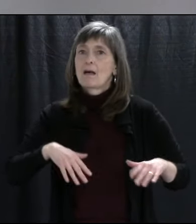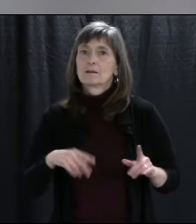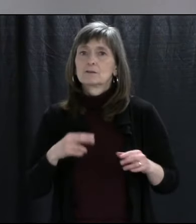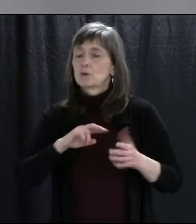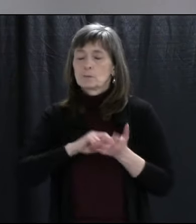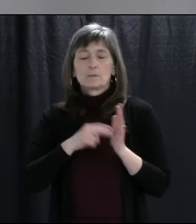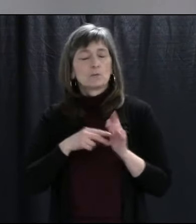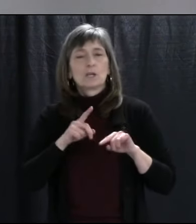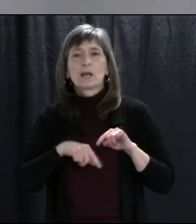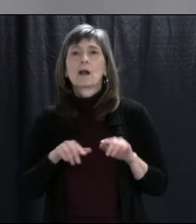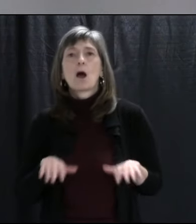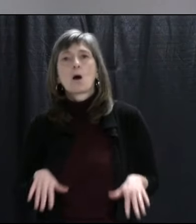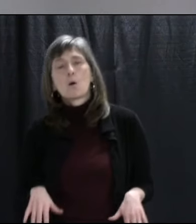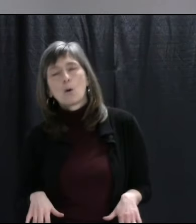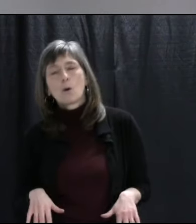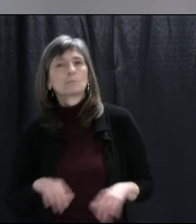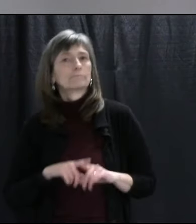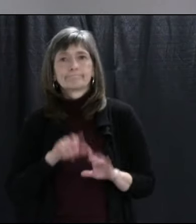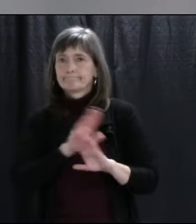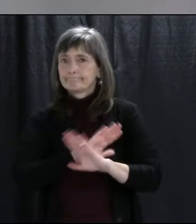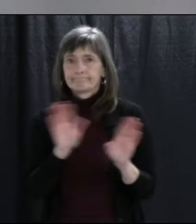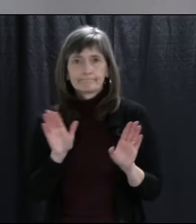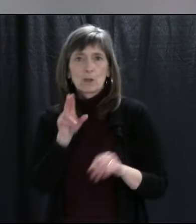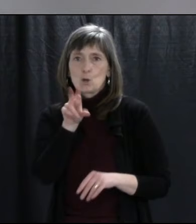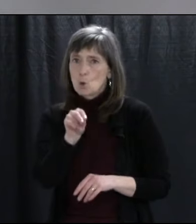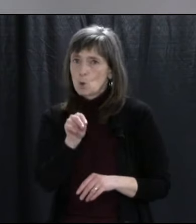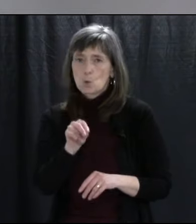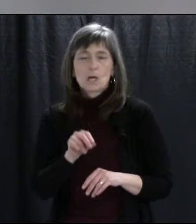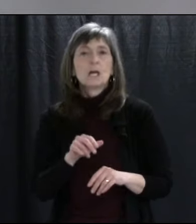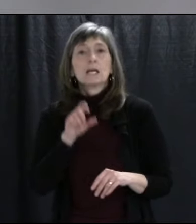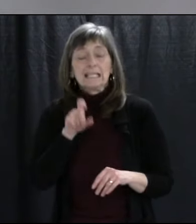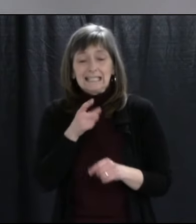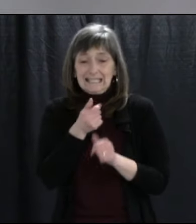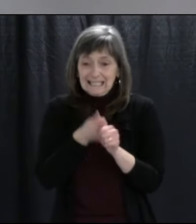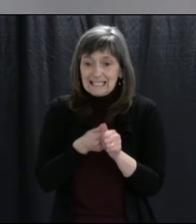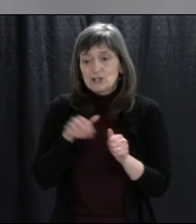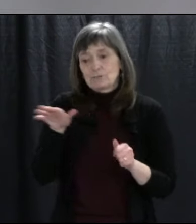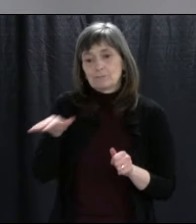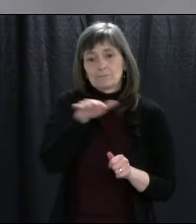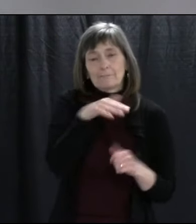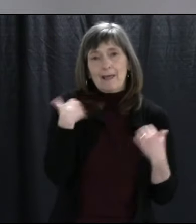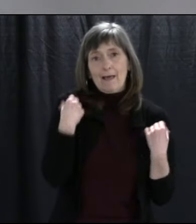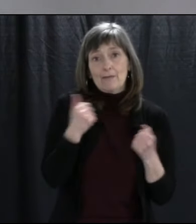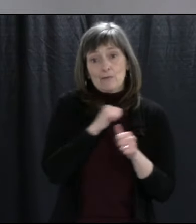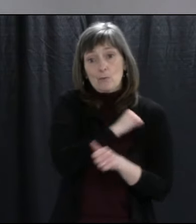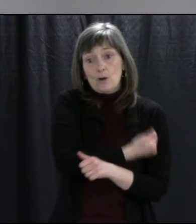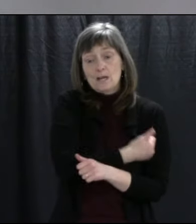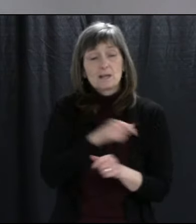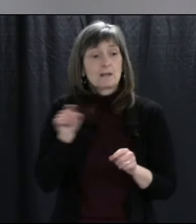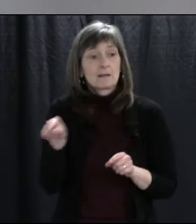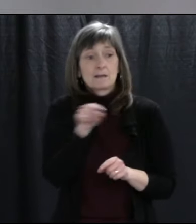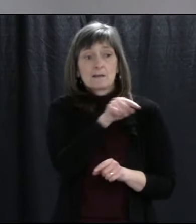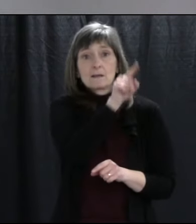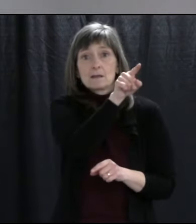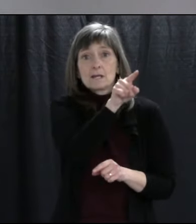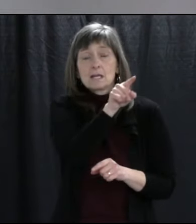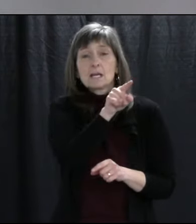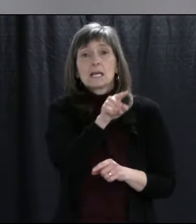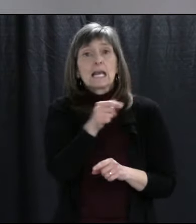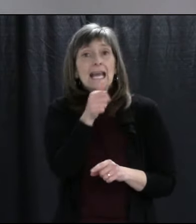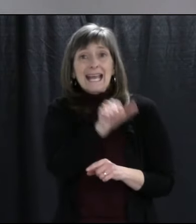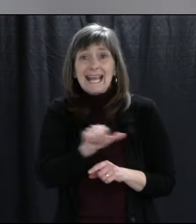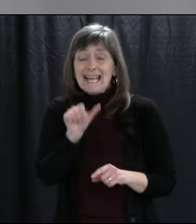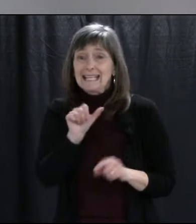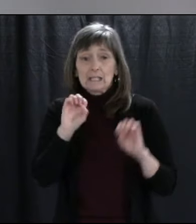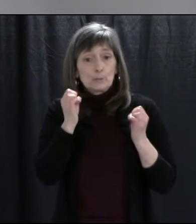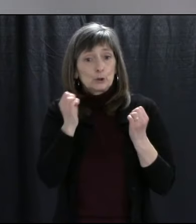all. What I would like to say is that each of our regional health authority facilities that takes acute admissions